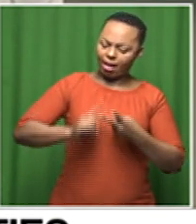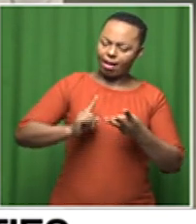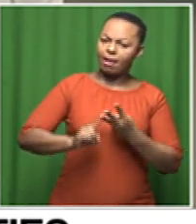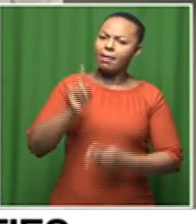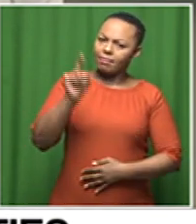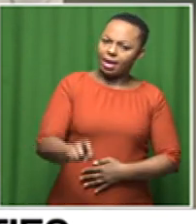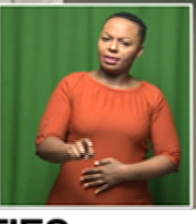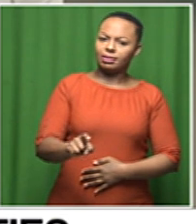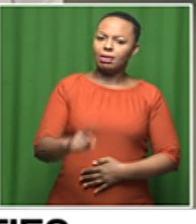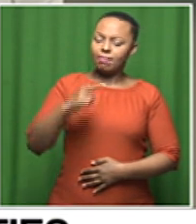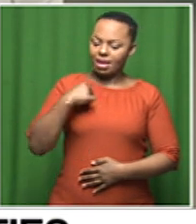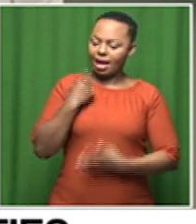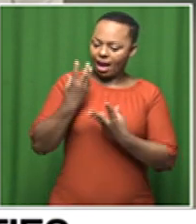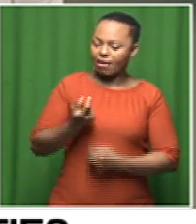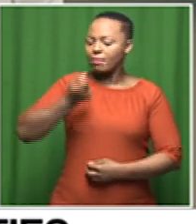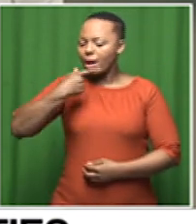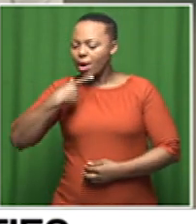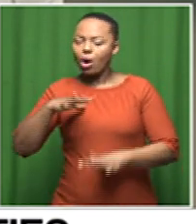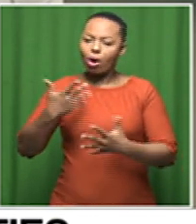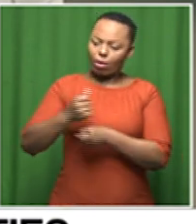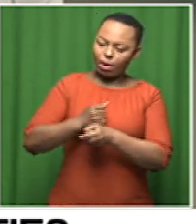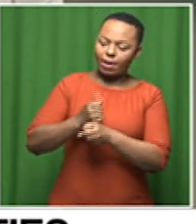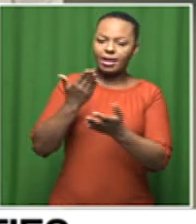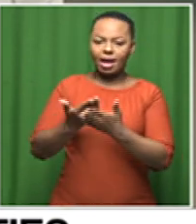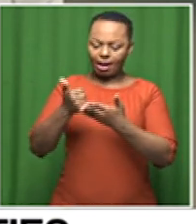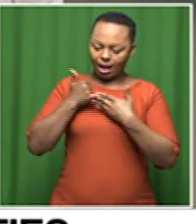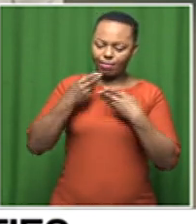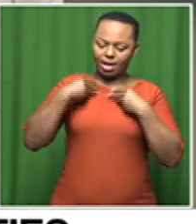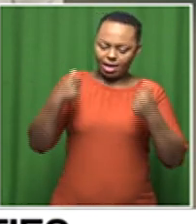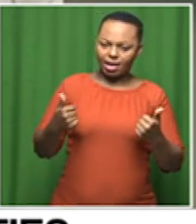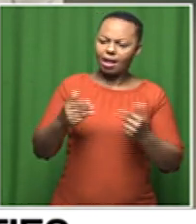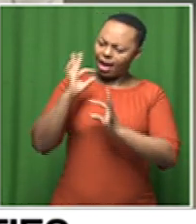to help you heal whatever that it is that you've got,